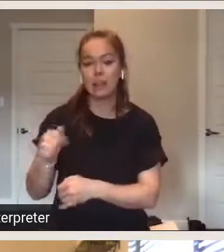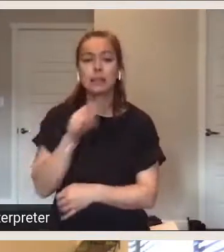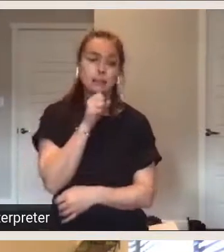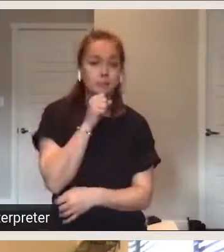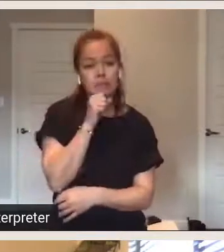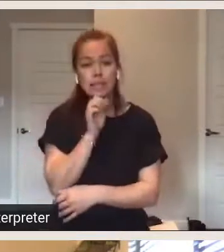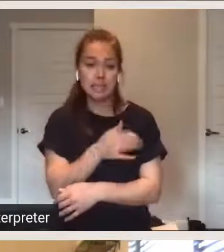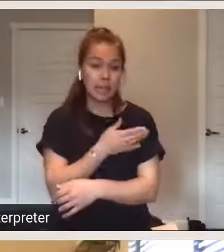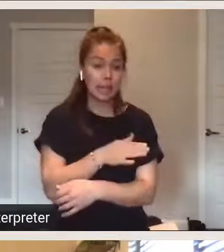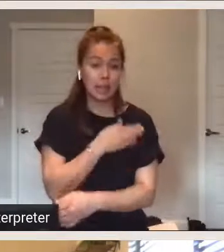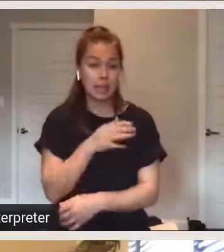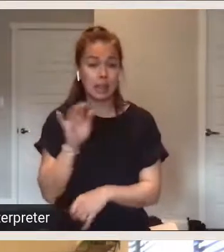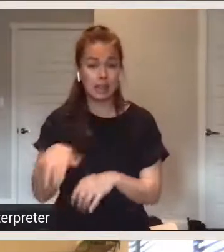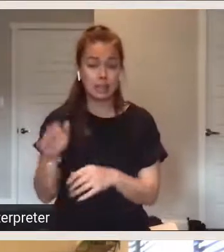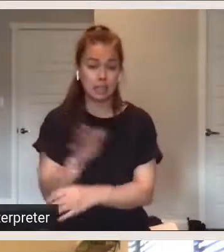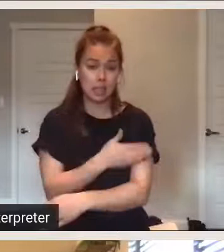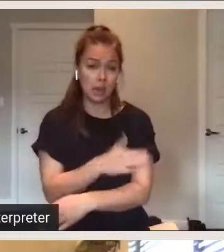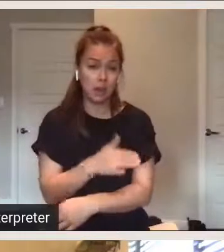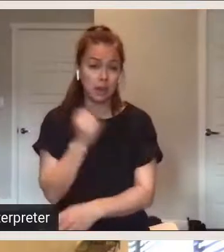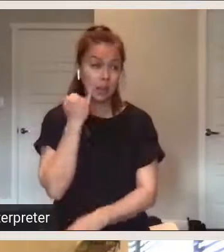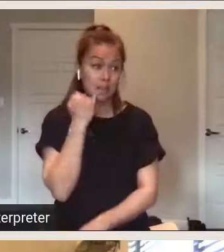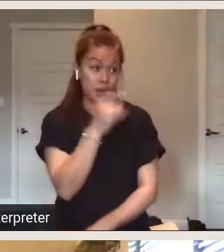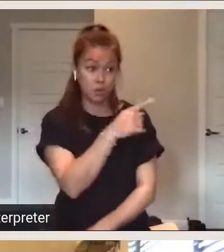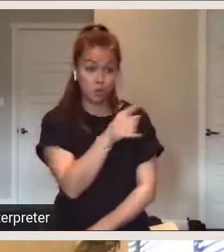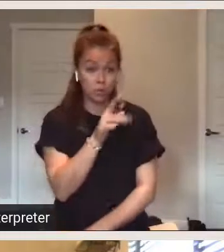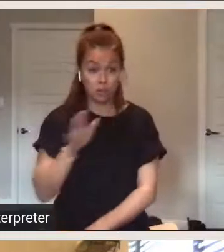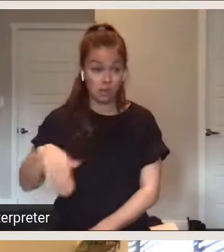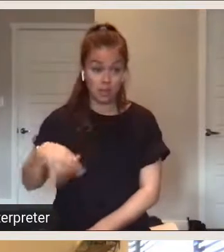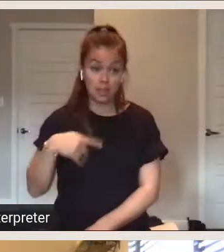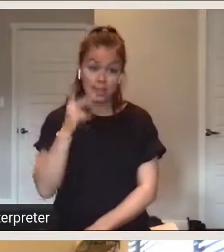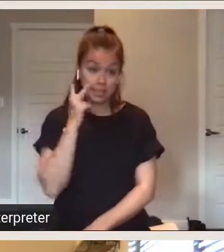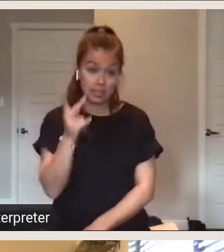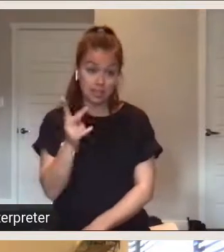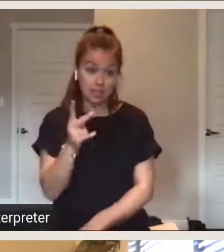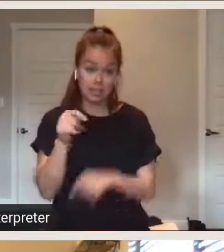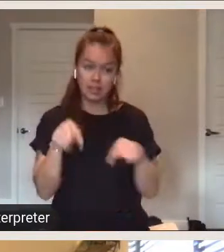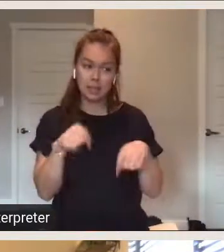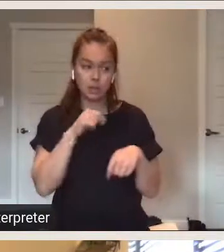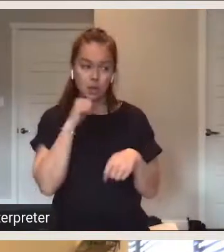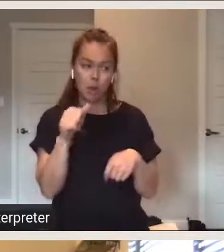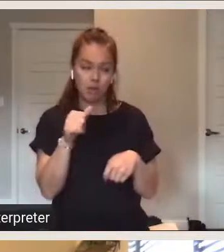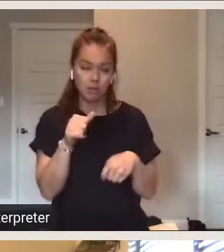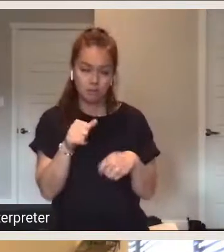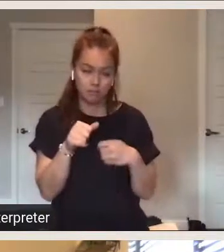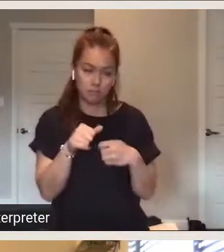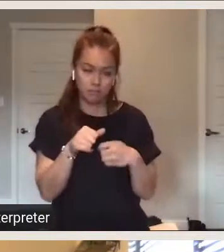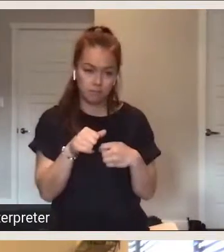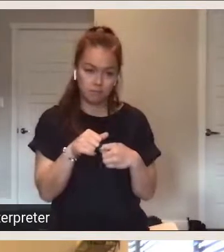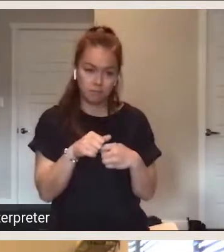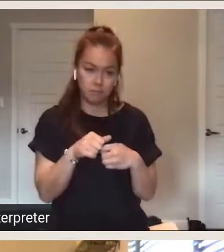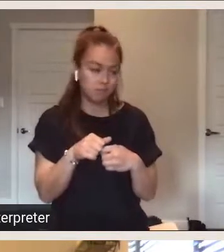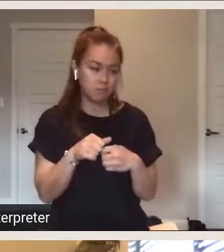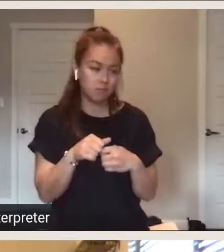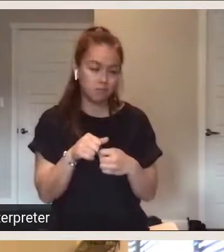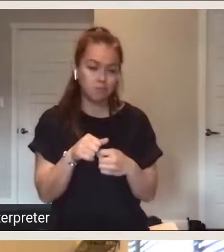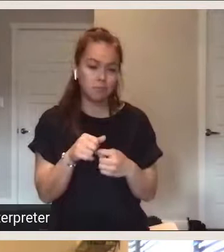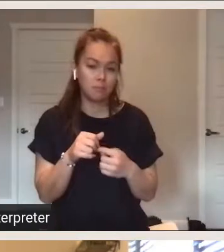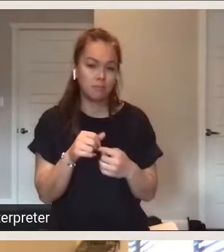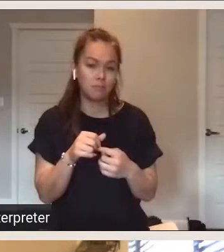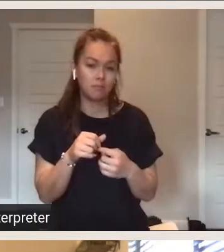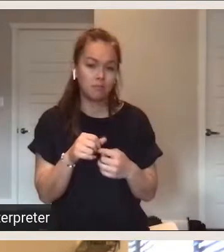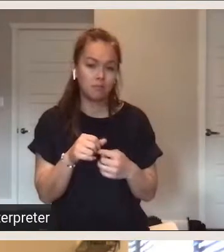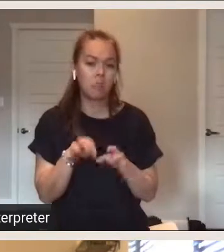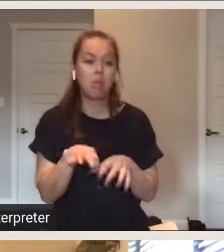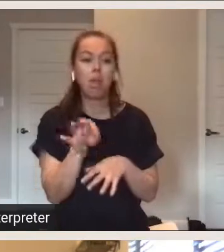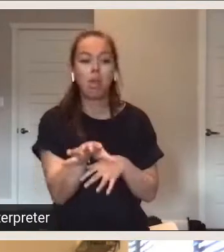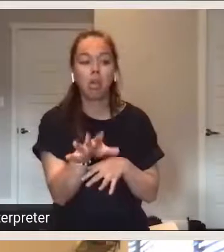say that for all you folks who haven't seen the film, this is not a spoiler, but yeah, after I watched that film, that song was